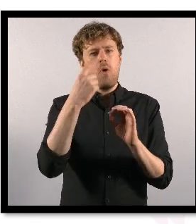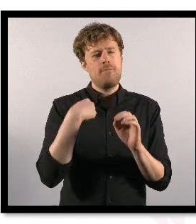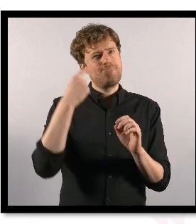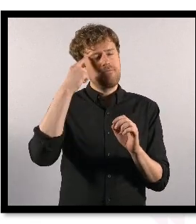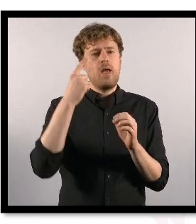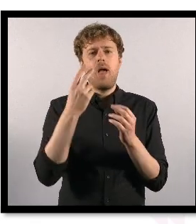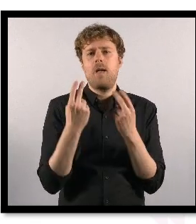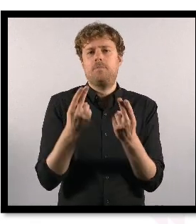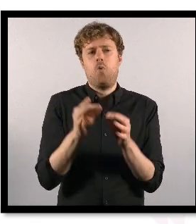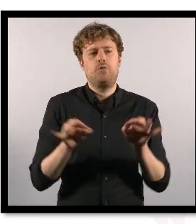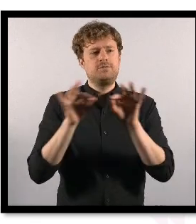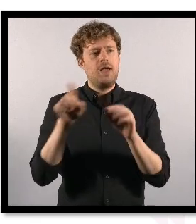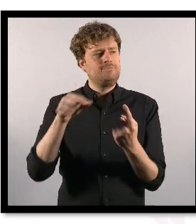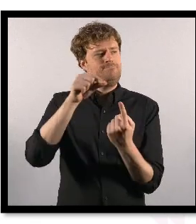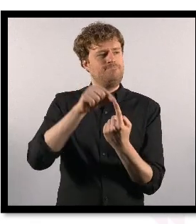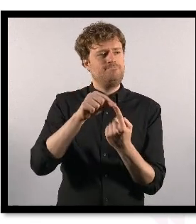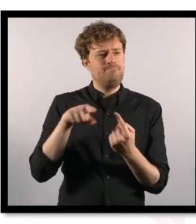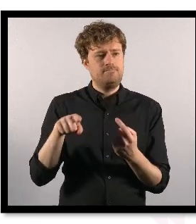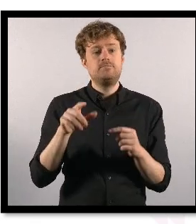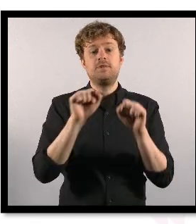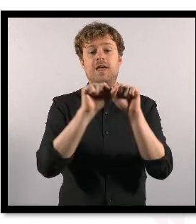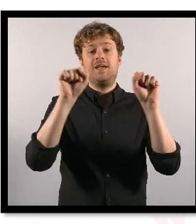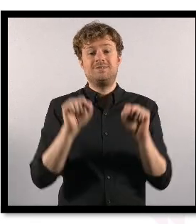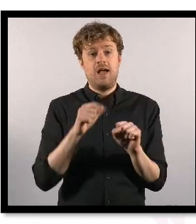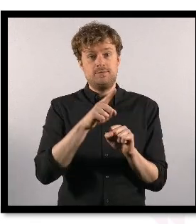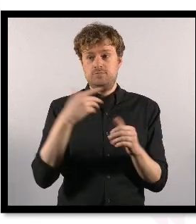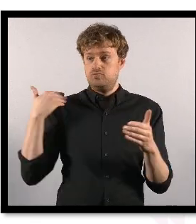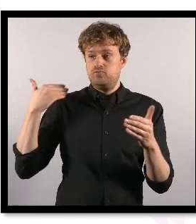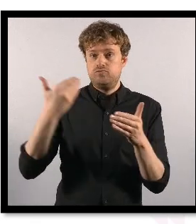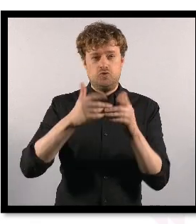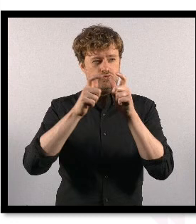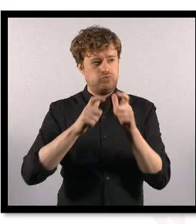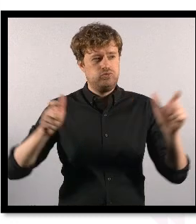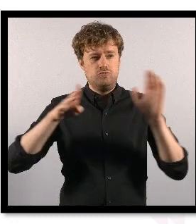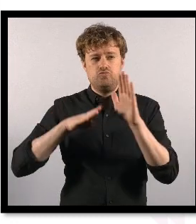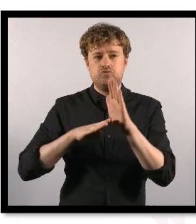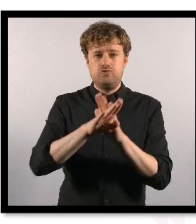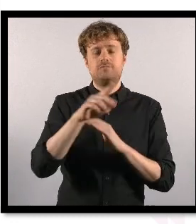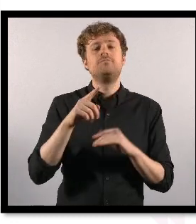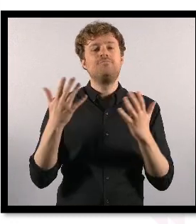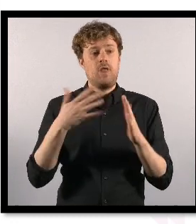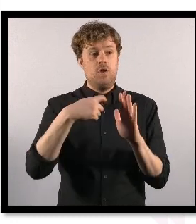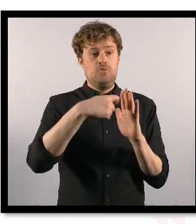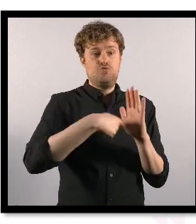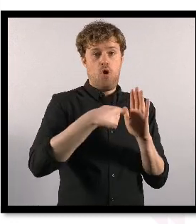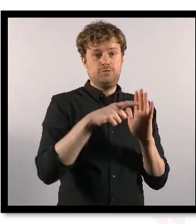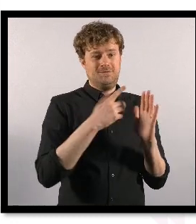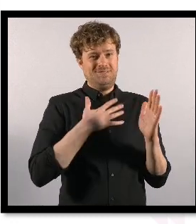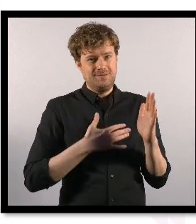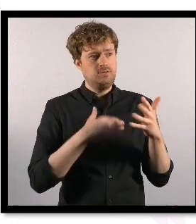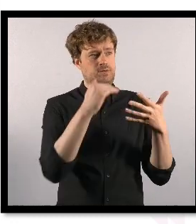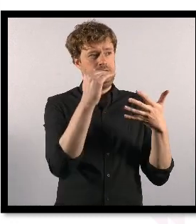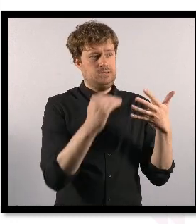stakeholders, bit of a jargony word, but everyone has a role to play in this ecosystem, and we need to keep that perfect